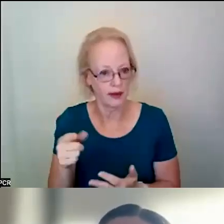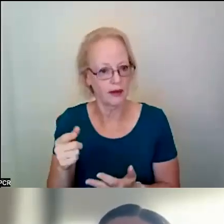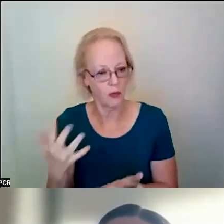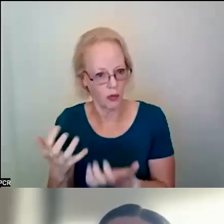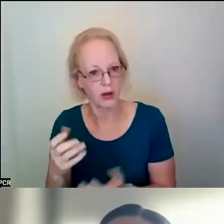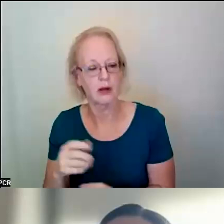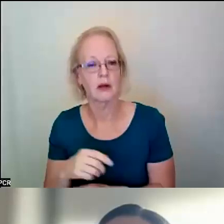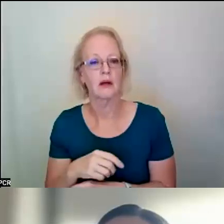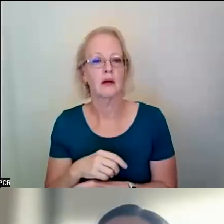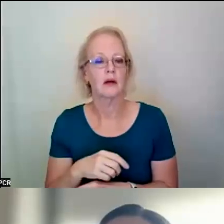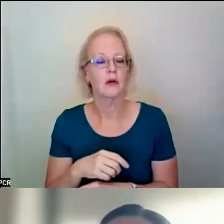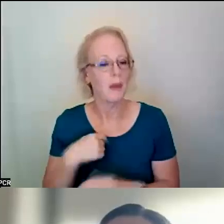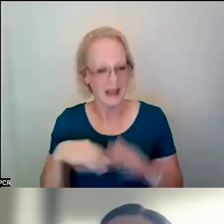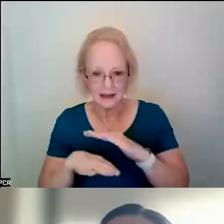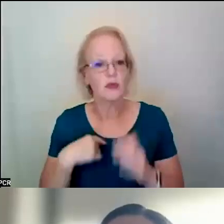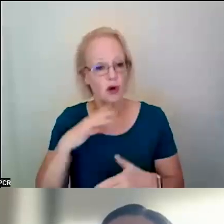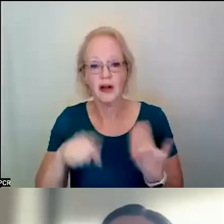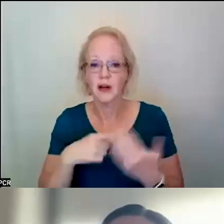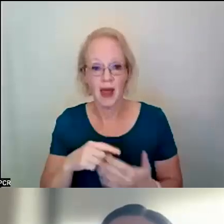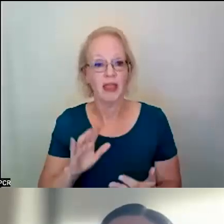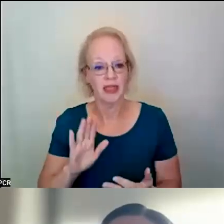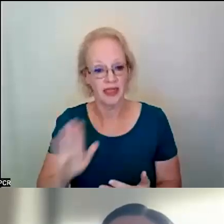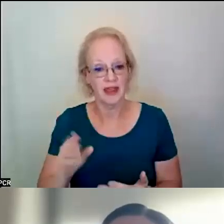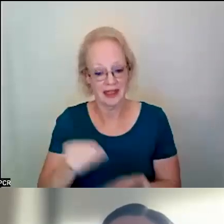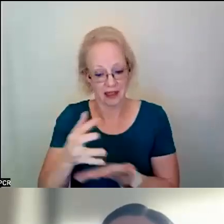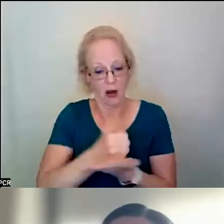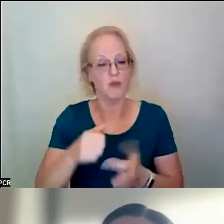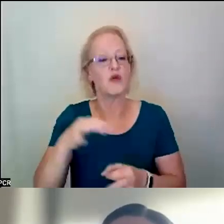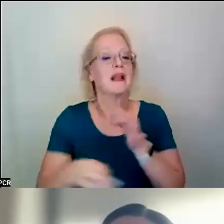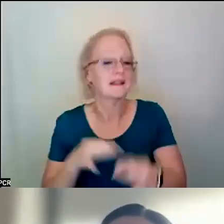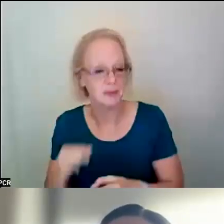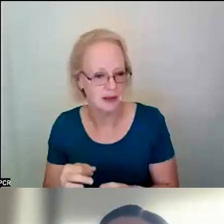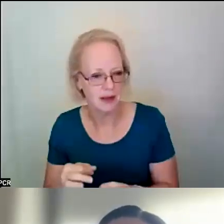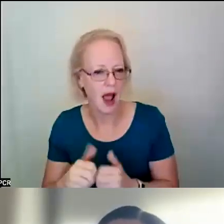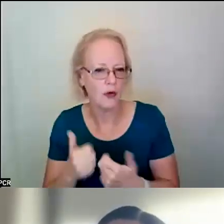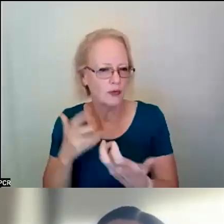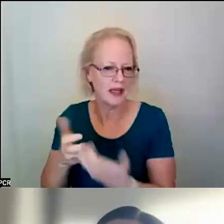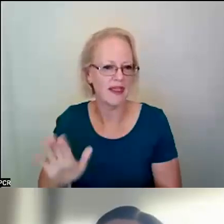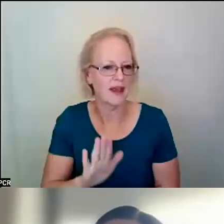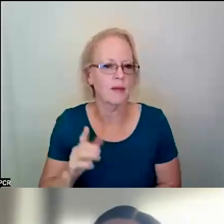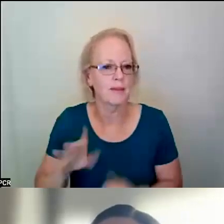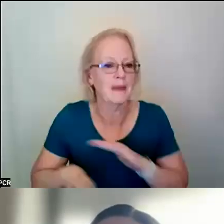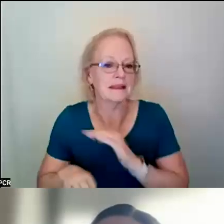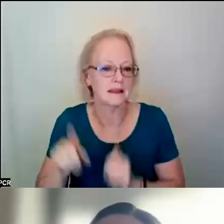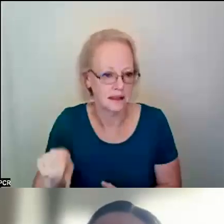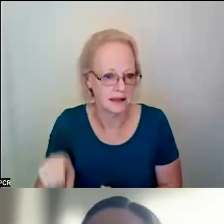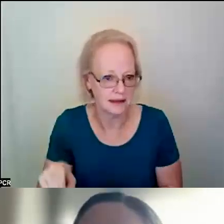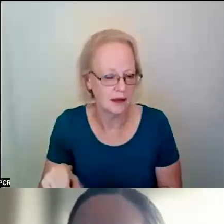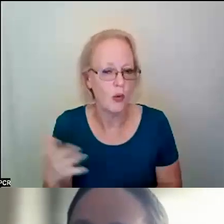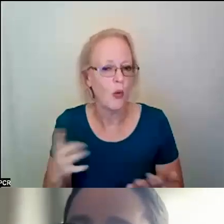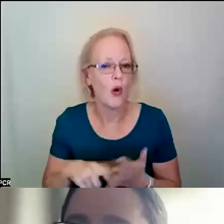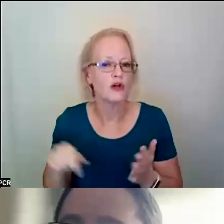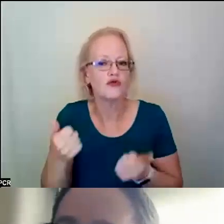income replacement, their basic needs, a lot of the stuff that David talked about in terms of what you're trying to accomplish and how you're trying to accomplish it.